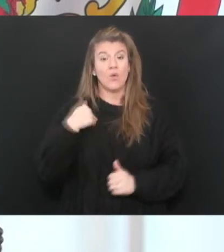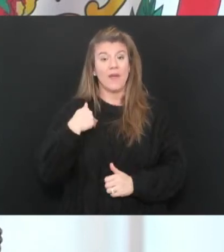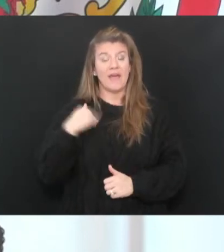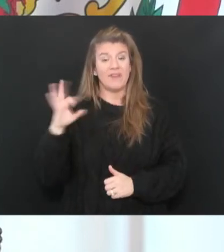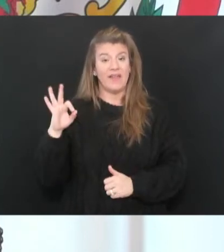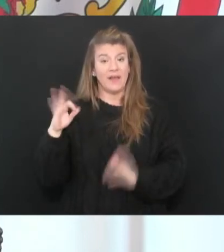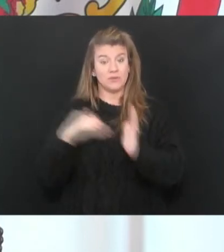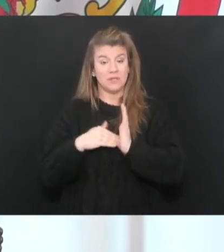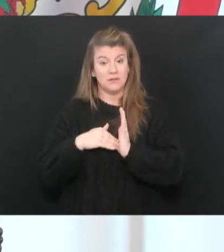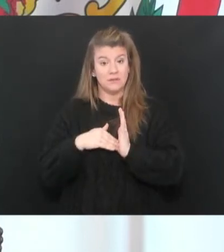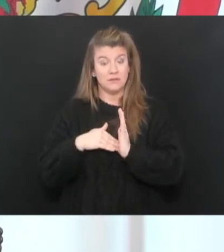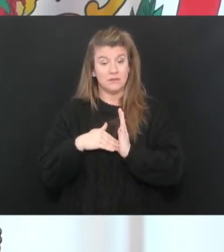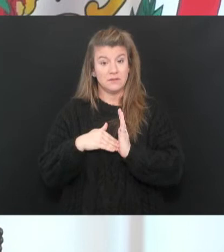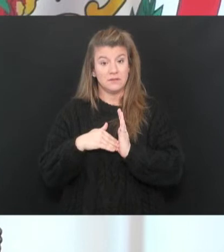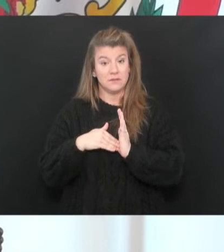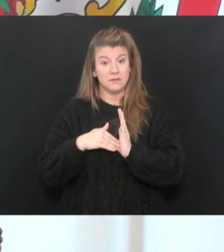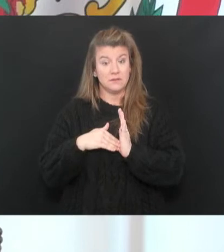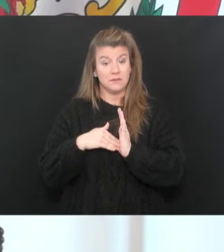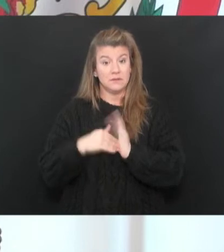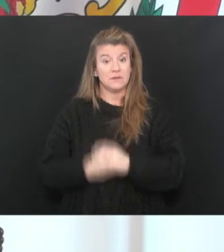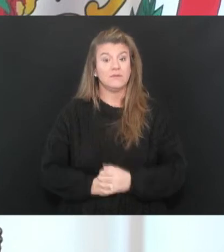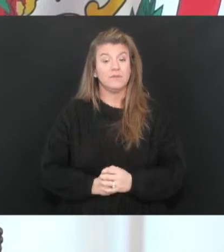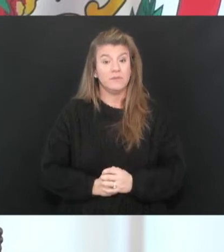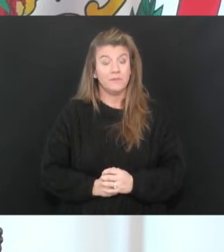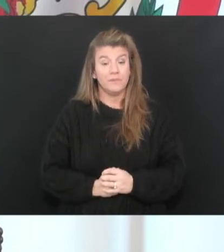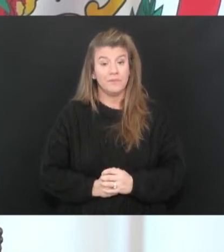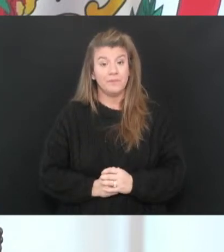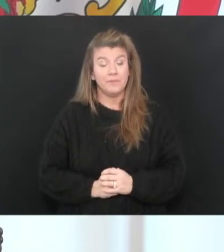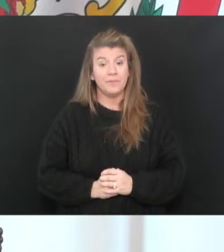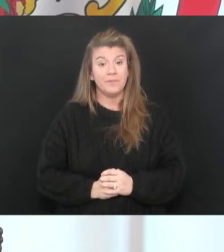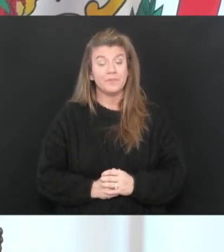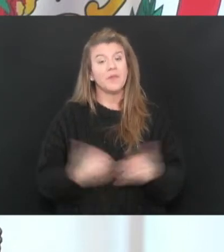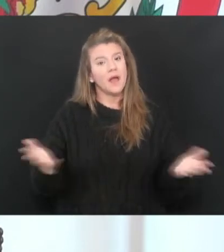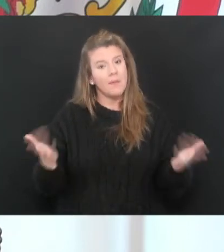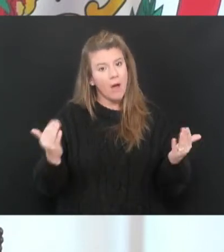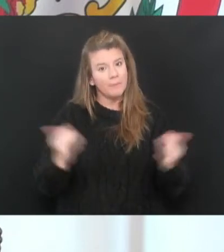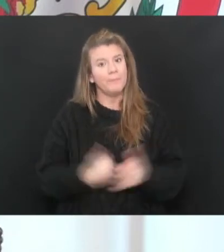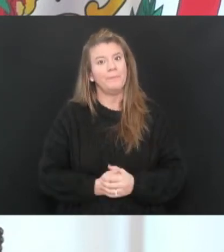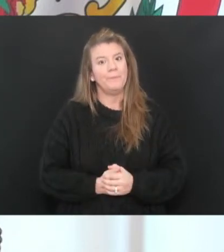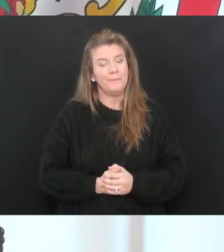9,000. 9,000. Now come on.